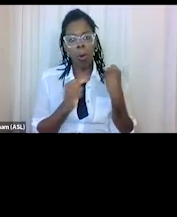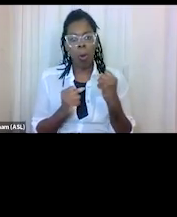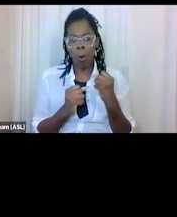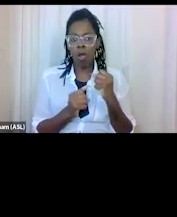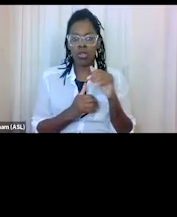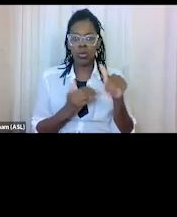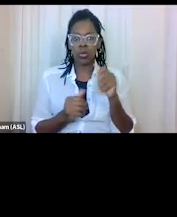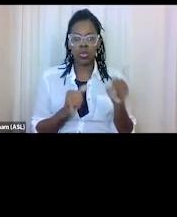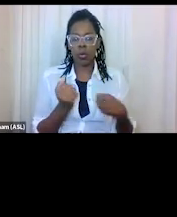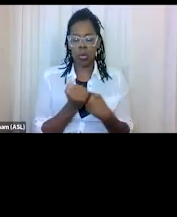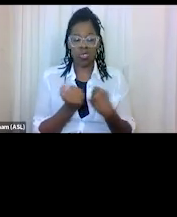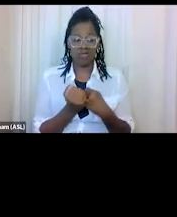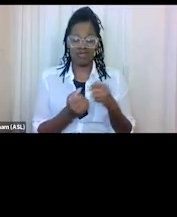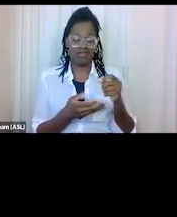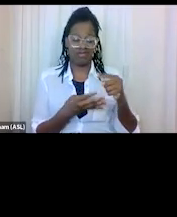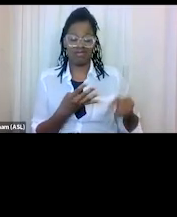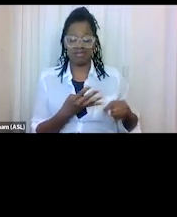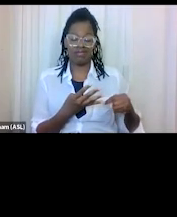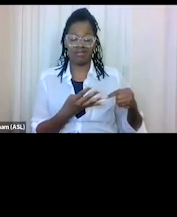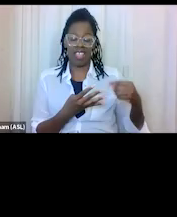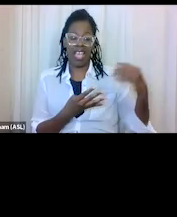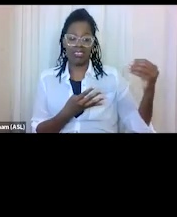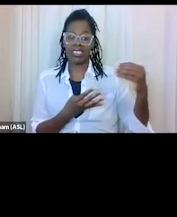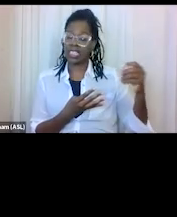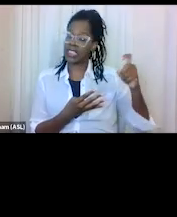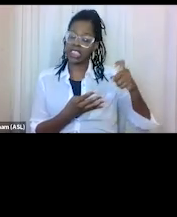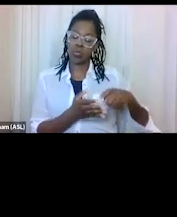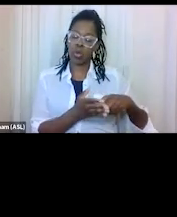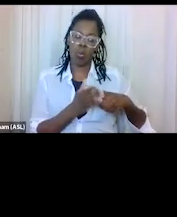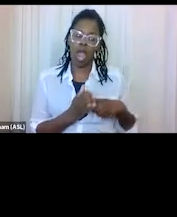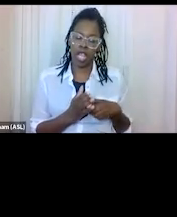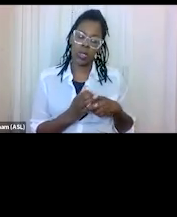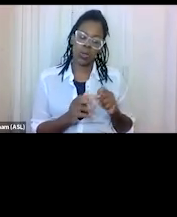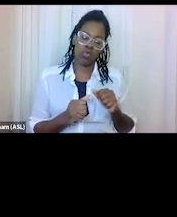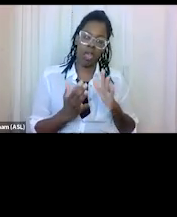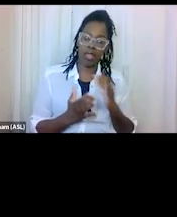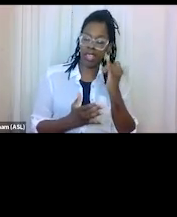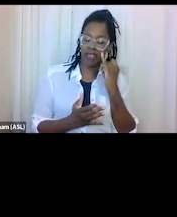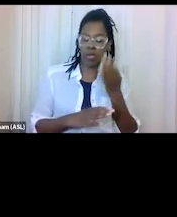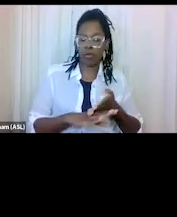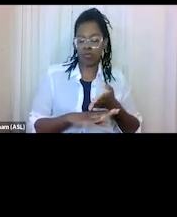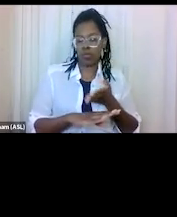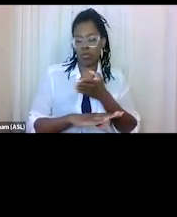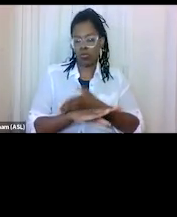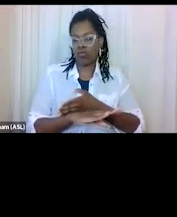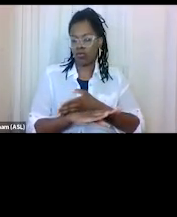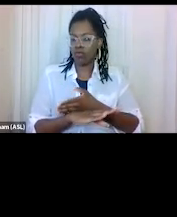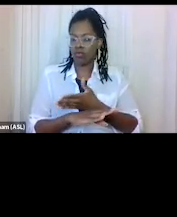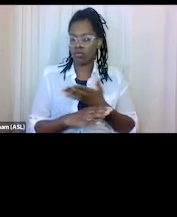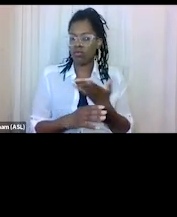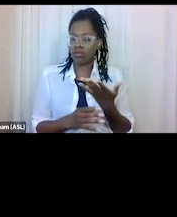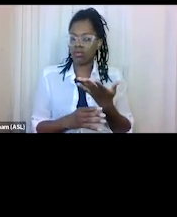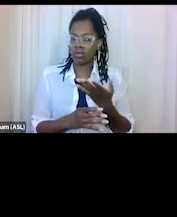These are external factors that we simply have to address if we want to improve mental health outcomes in this population. No amount